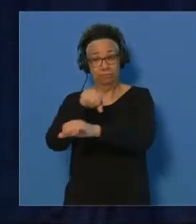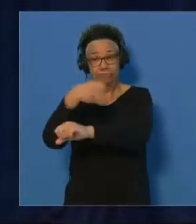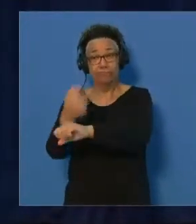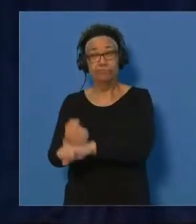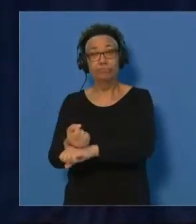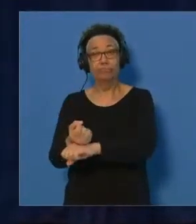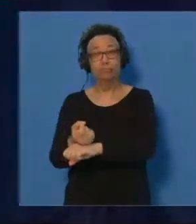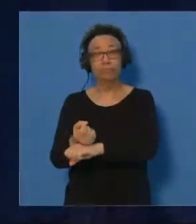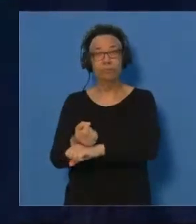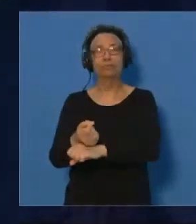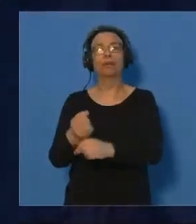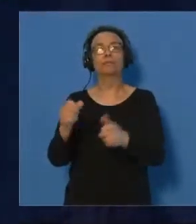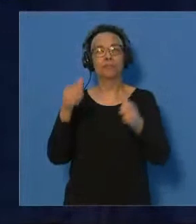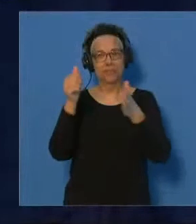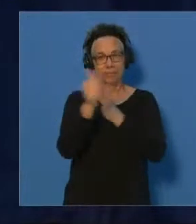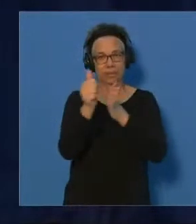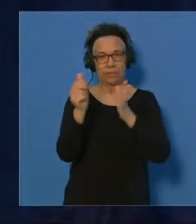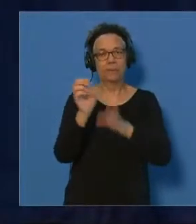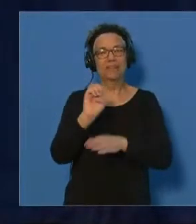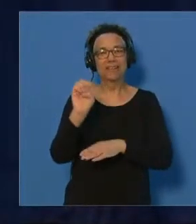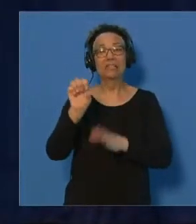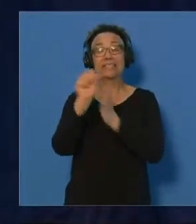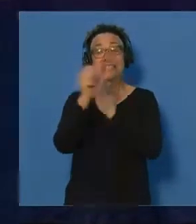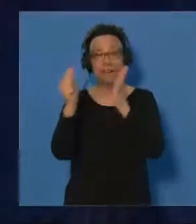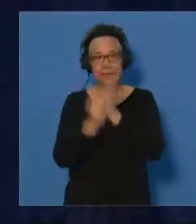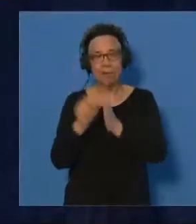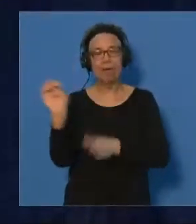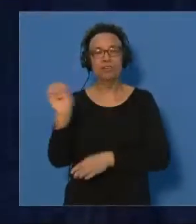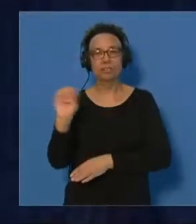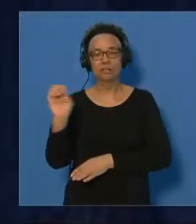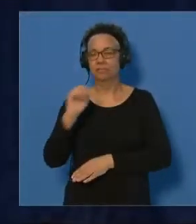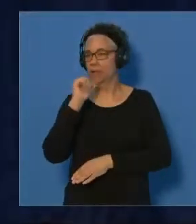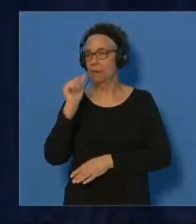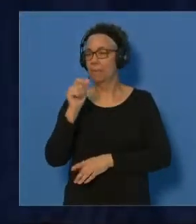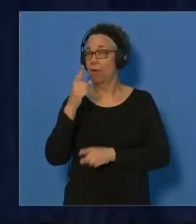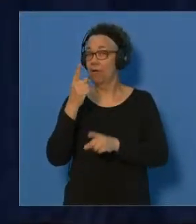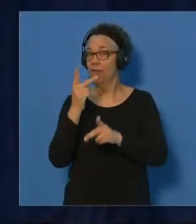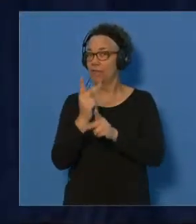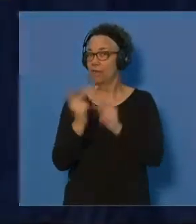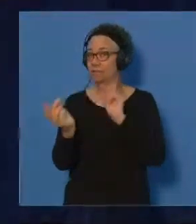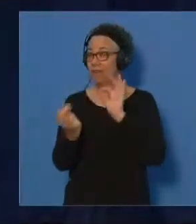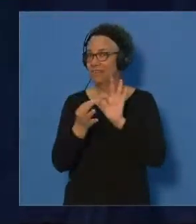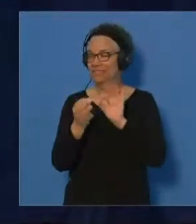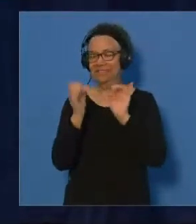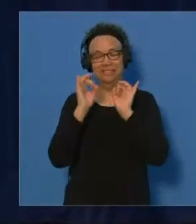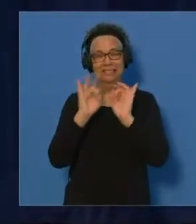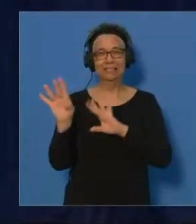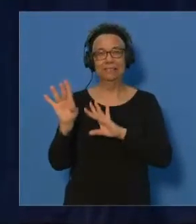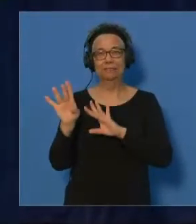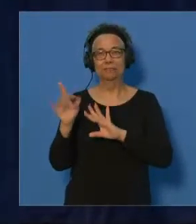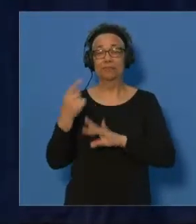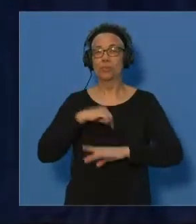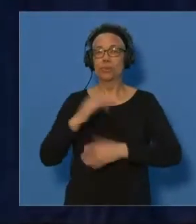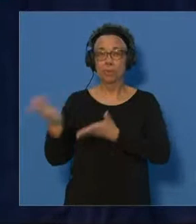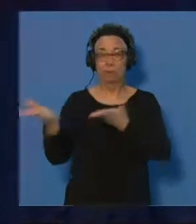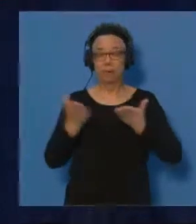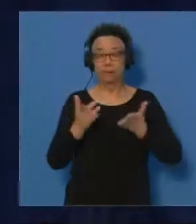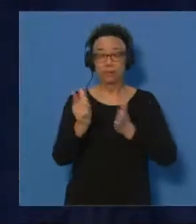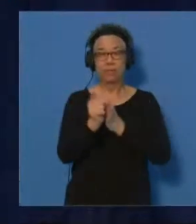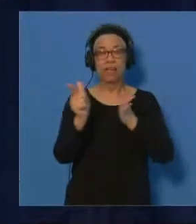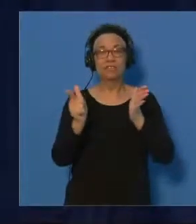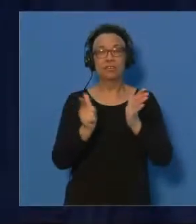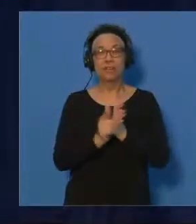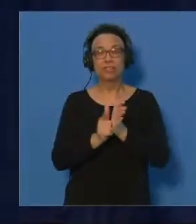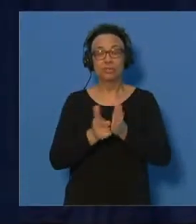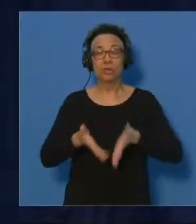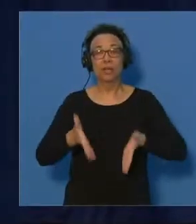emergency. It is imperfect, and I do not like it. To remedy this, we will be bringing forward legislation